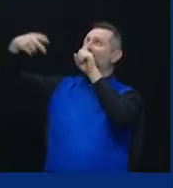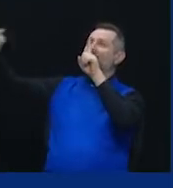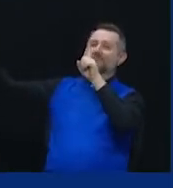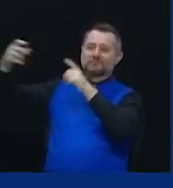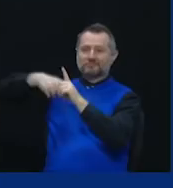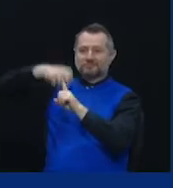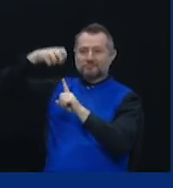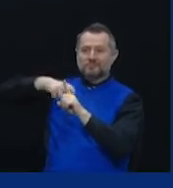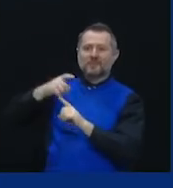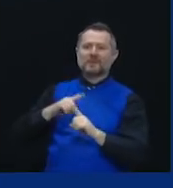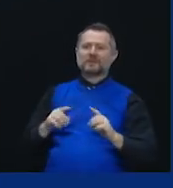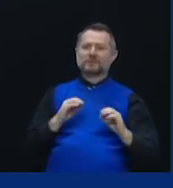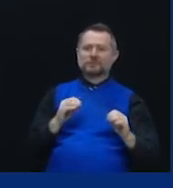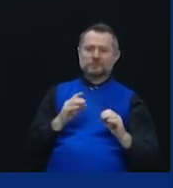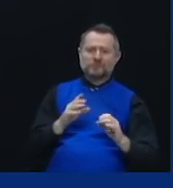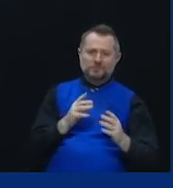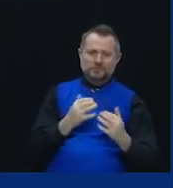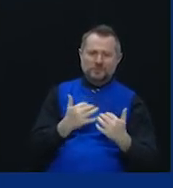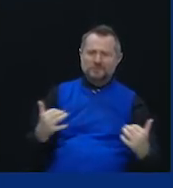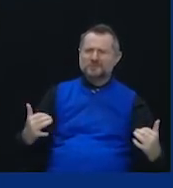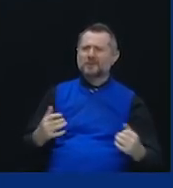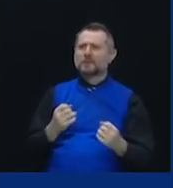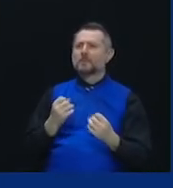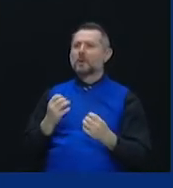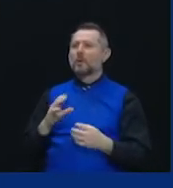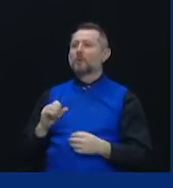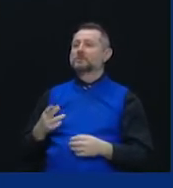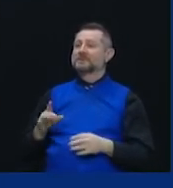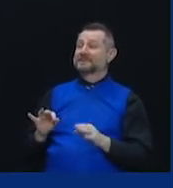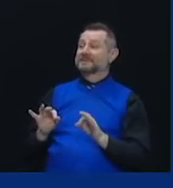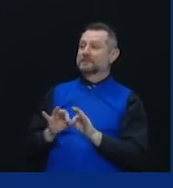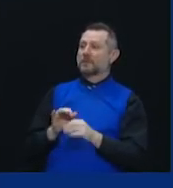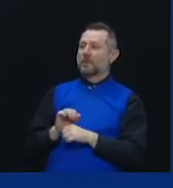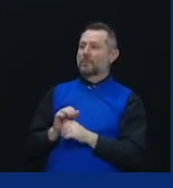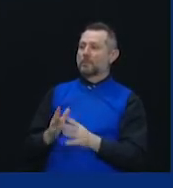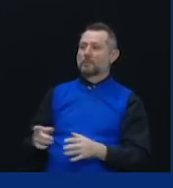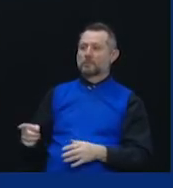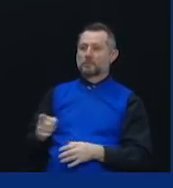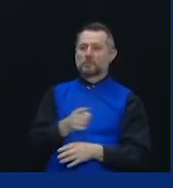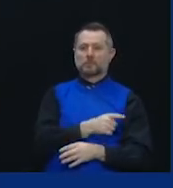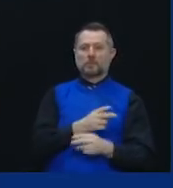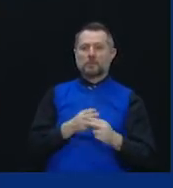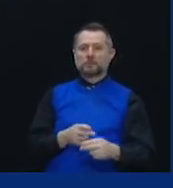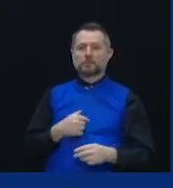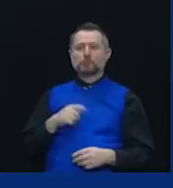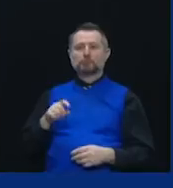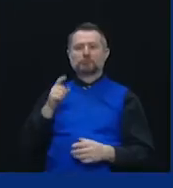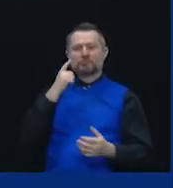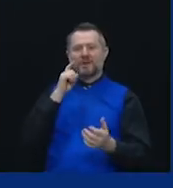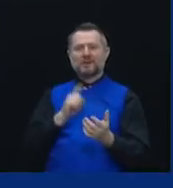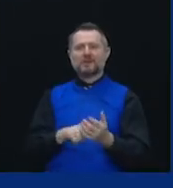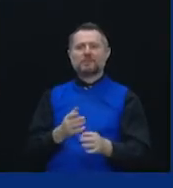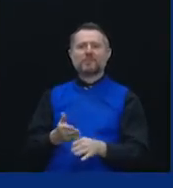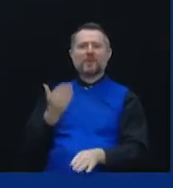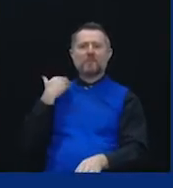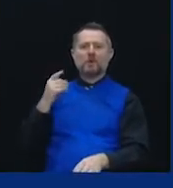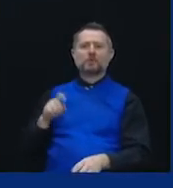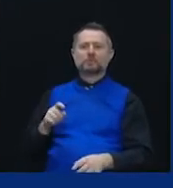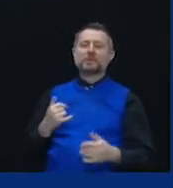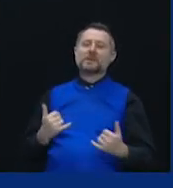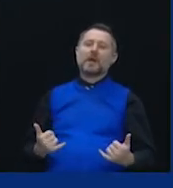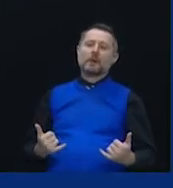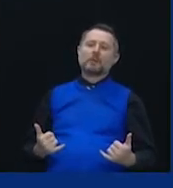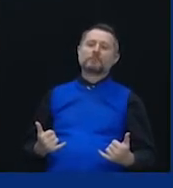So they now are called essential workers, which is what we all should have known from the beginning, and now we do. And that's